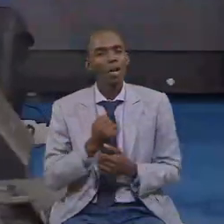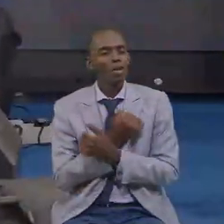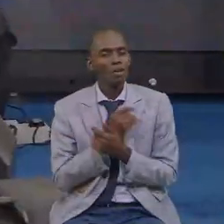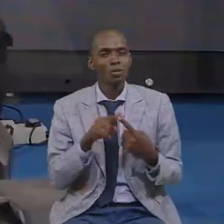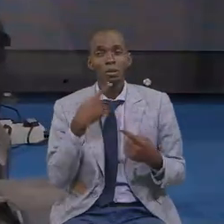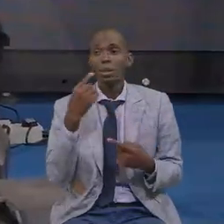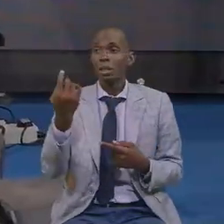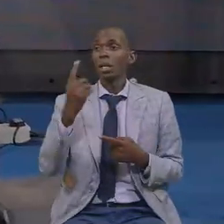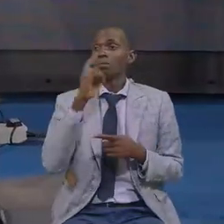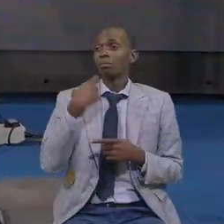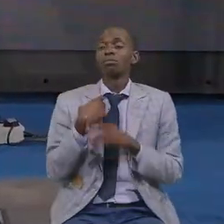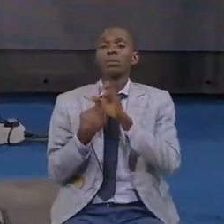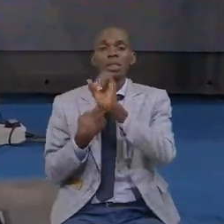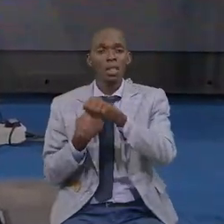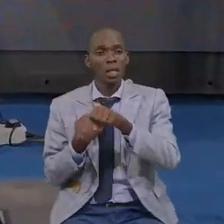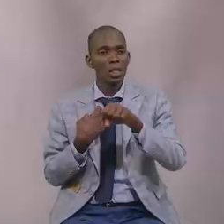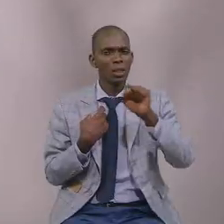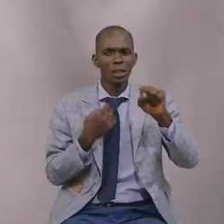Yes. Can you say no?